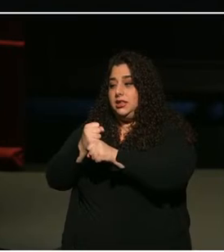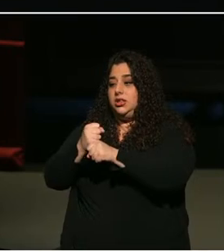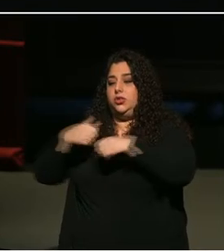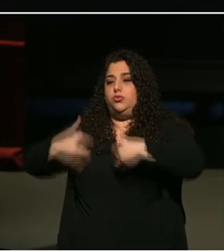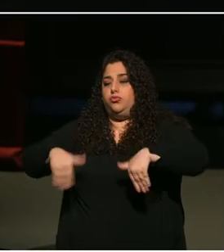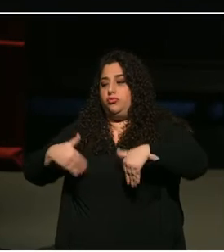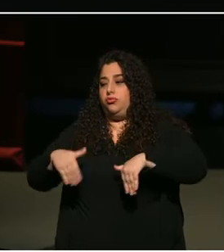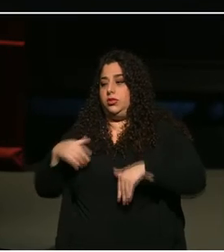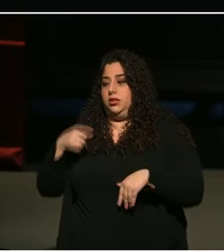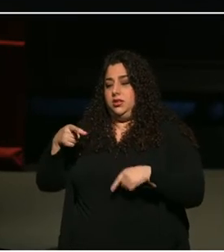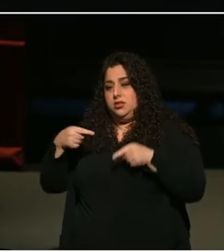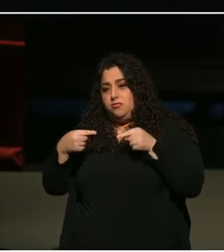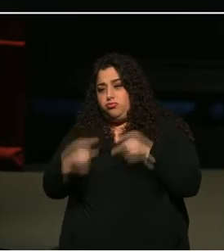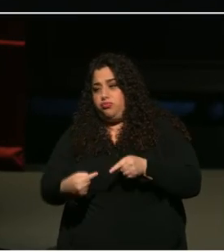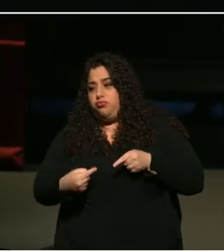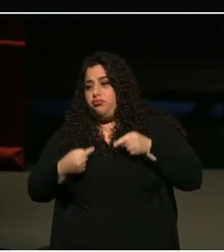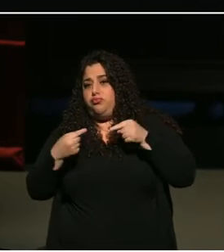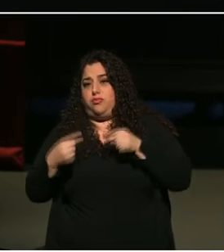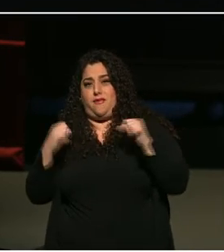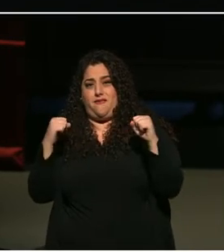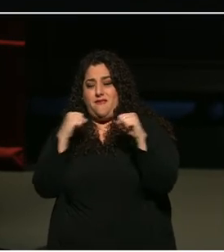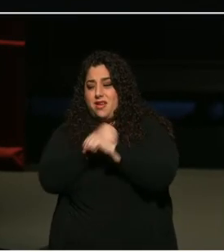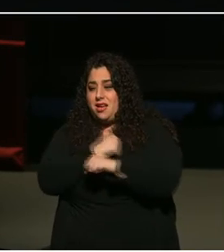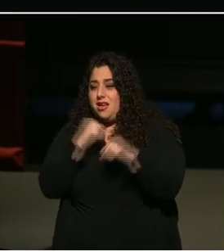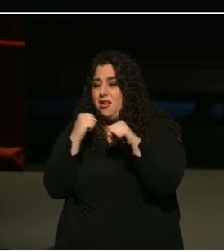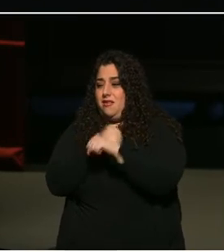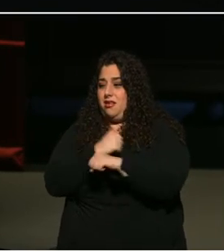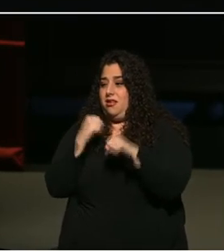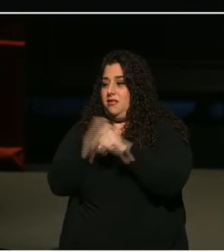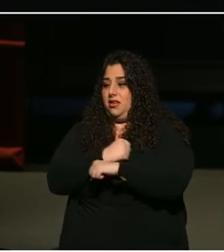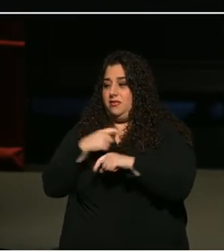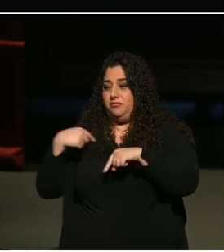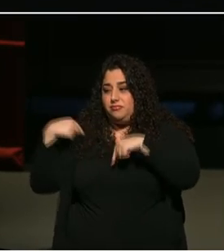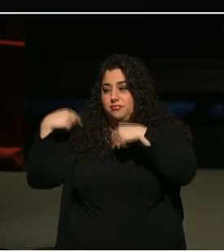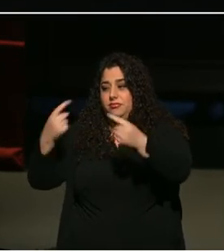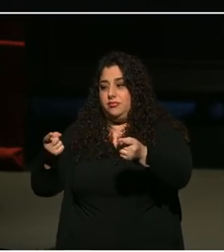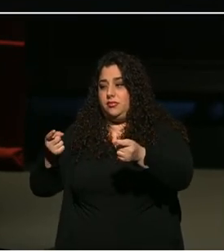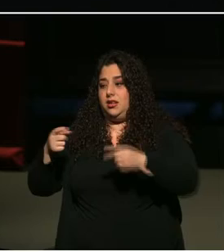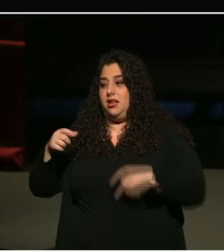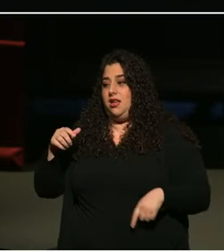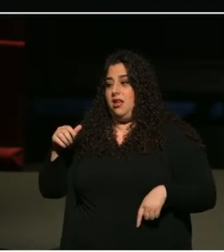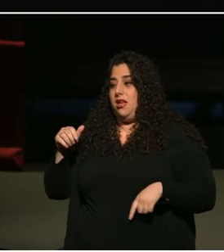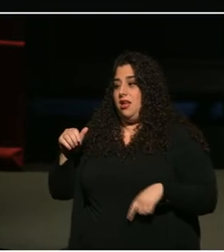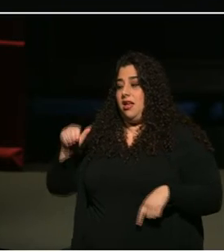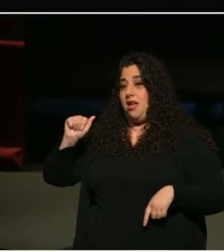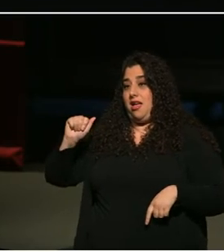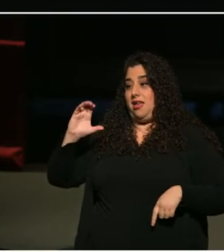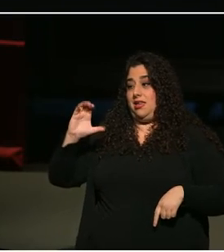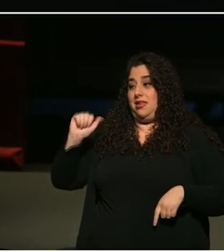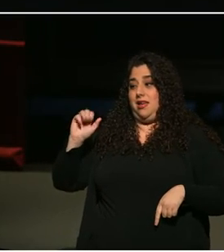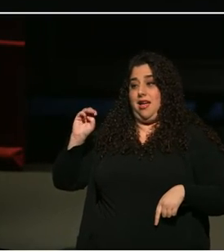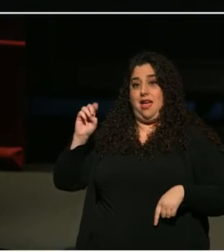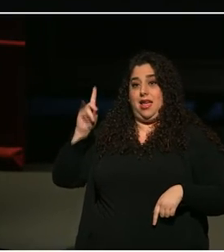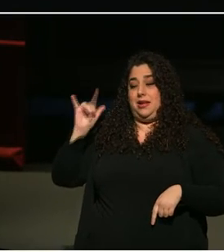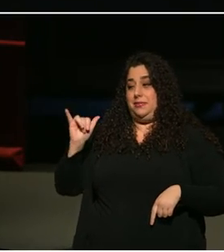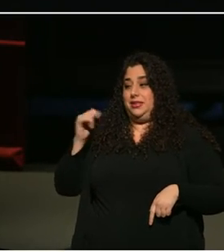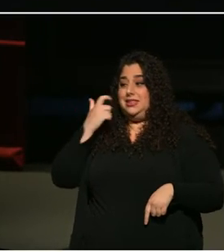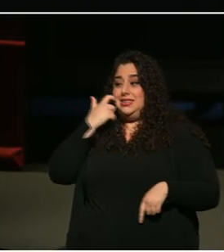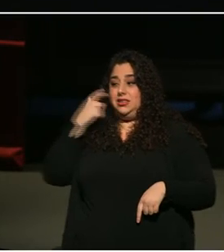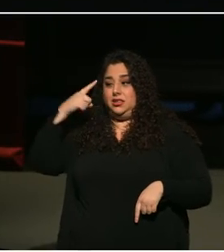long overdue apology to Sacheen this past summer. More on that a little later. In one of our